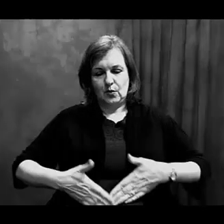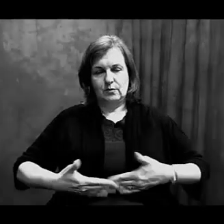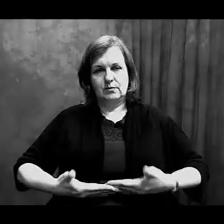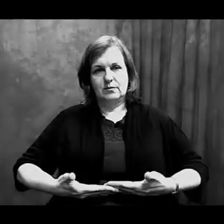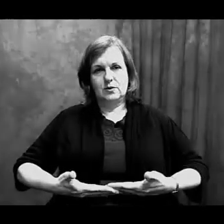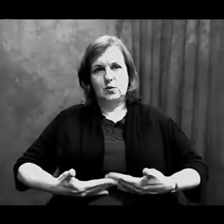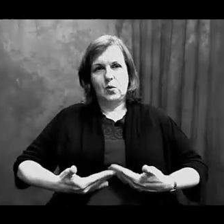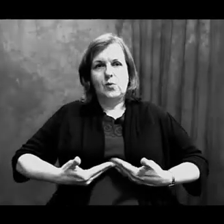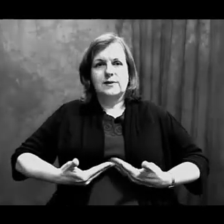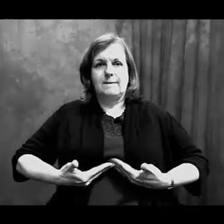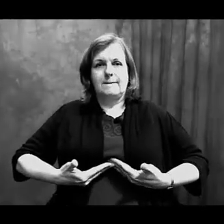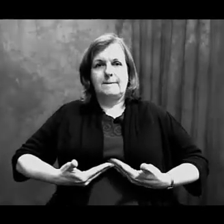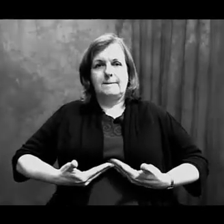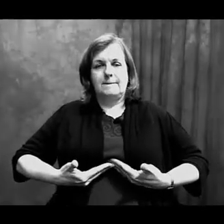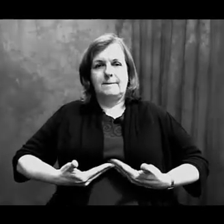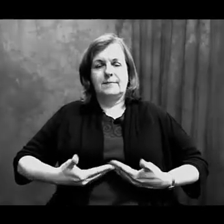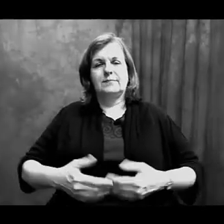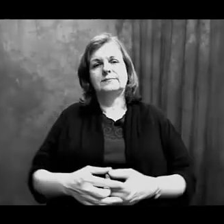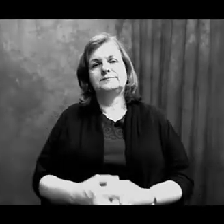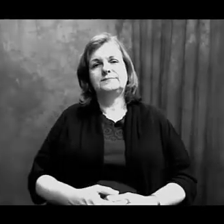upwards.